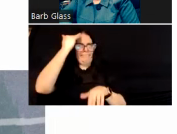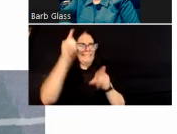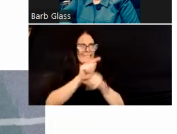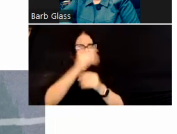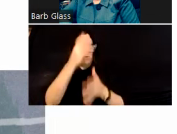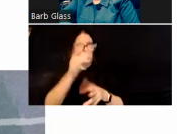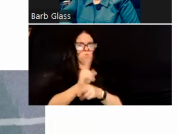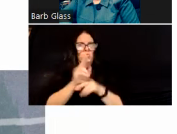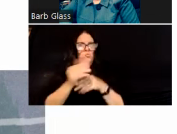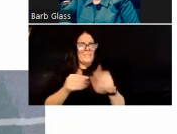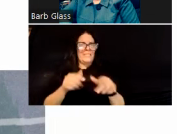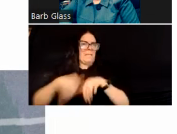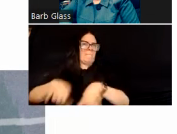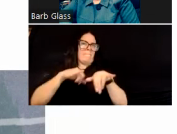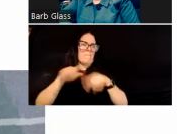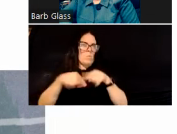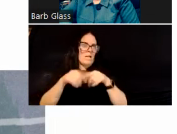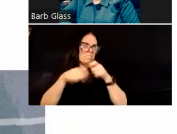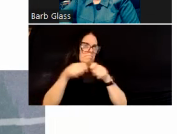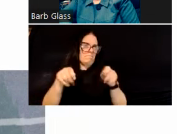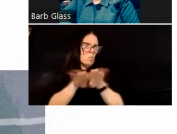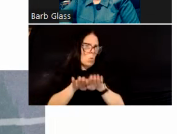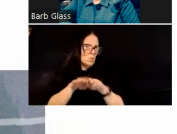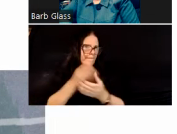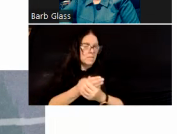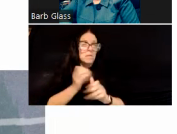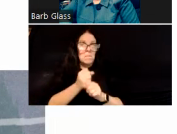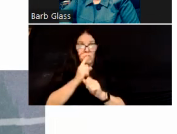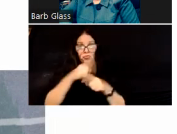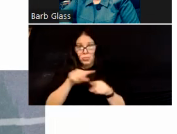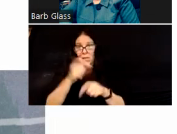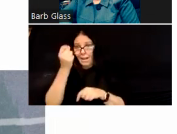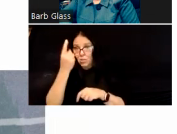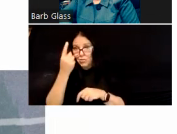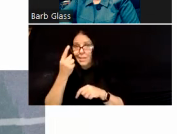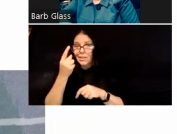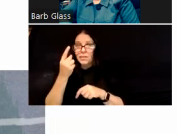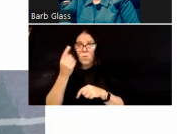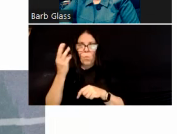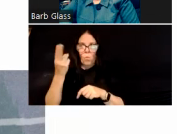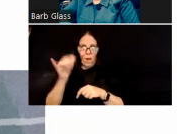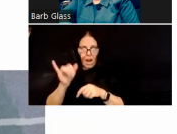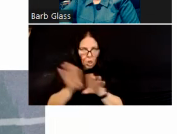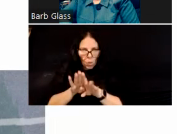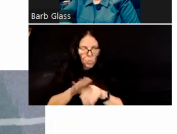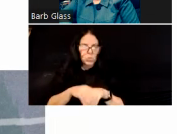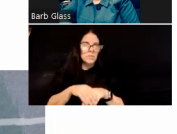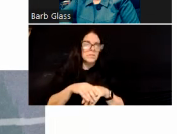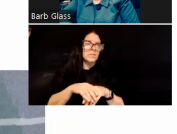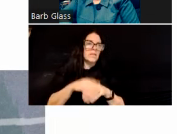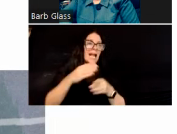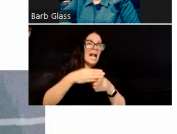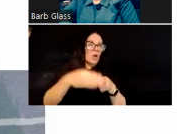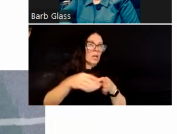processes when you're closing files. Make sure everybody understands reasons for closure and the outcomes at exit that are found on